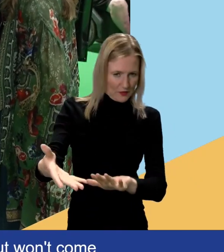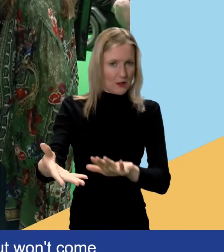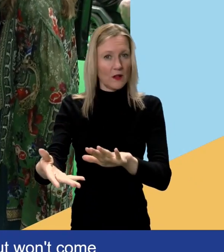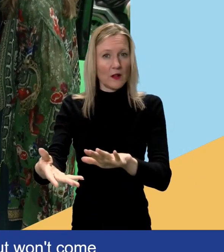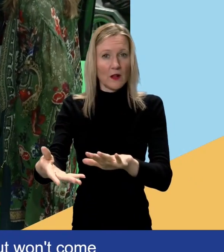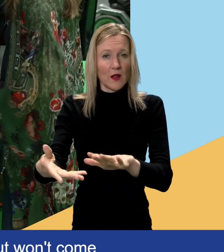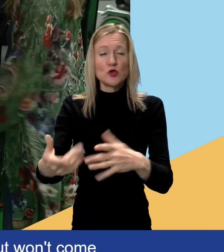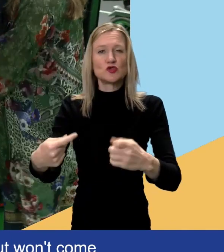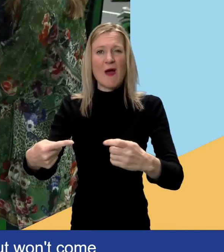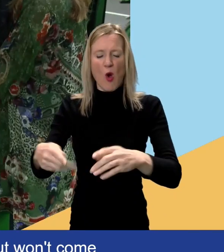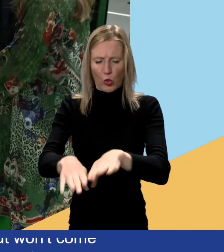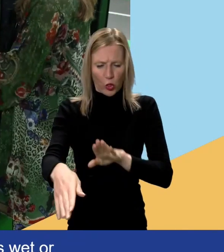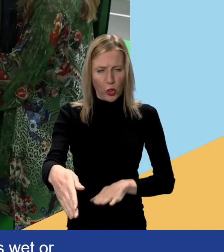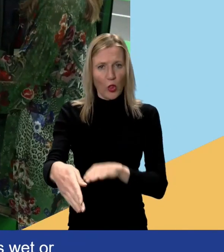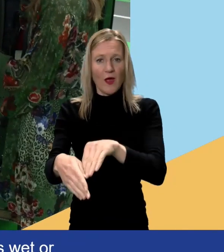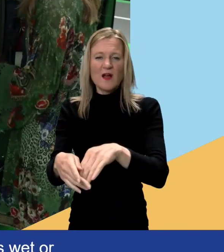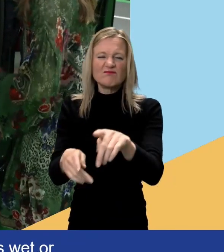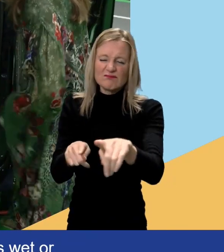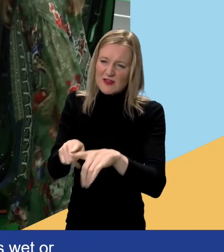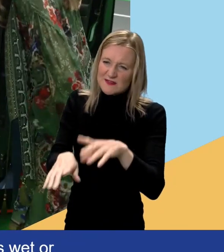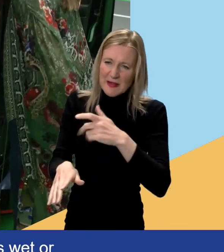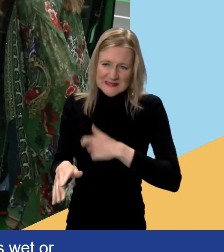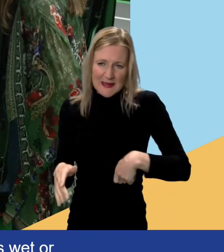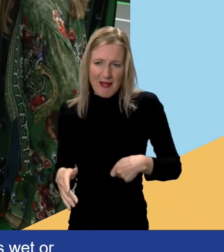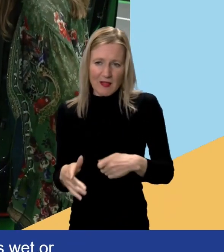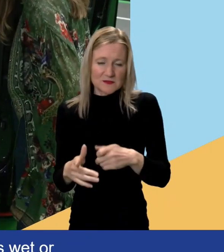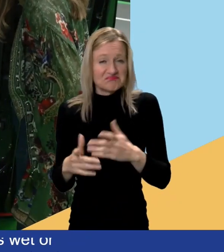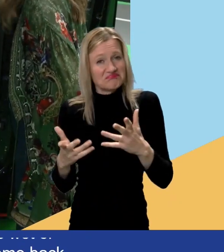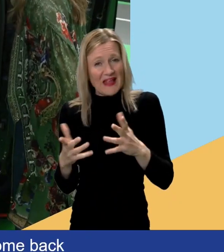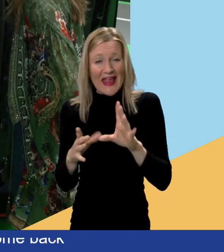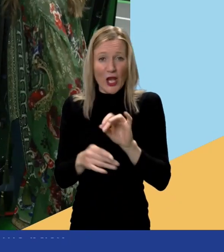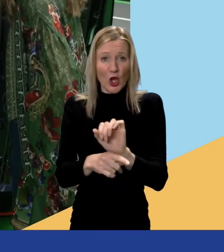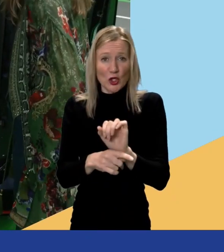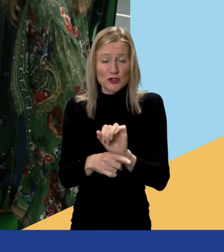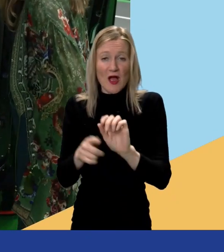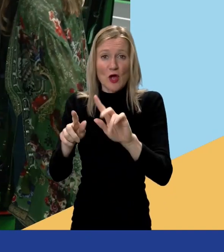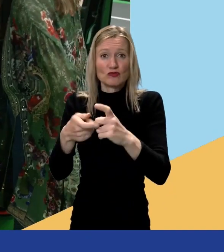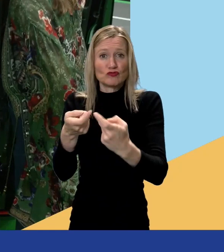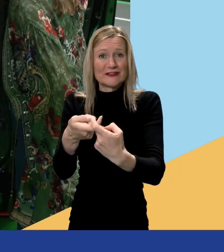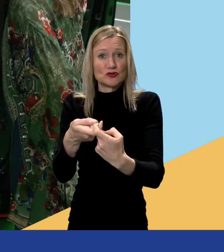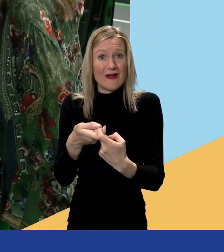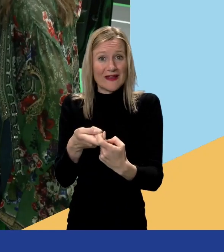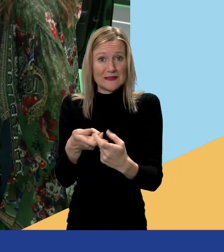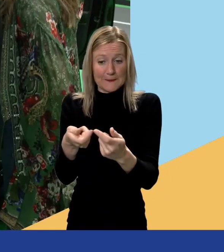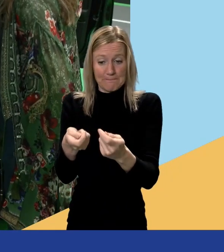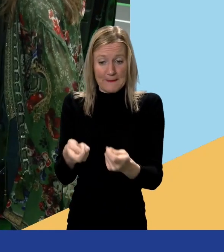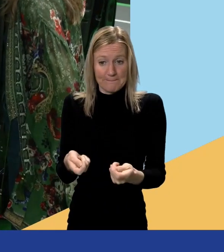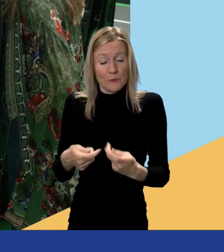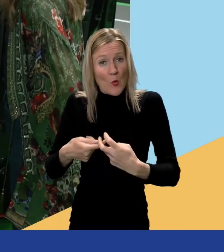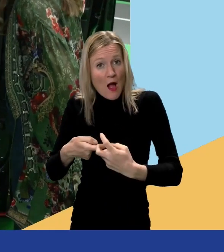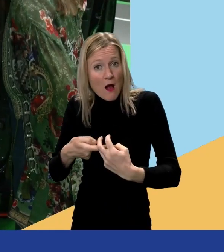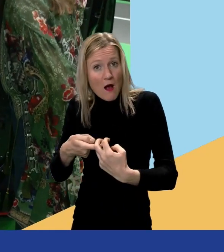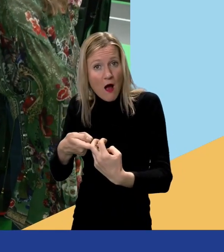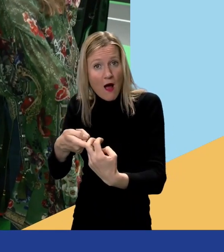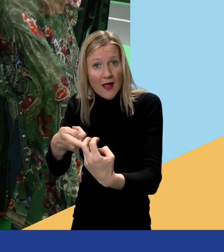the chair wouldn't come back down. So it's the ramp. A bit like a seat belt. Exactly. Kind of, inertia belt restraints, I think they're called. So these will guide you up as you go into